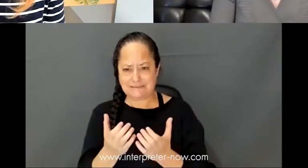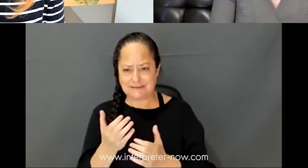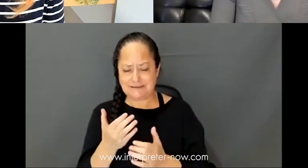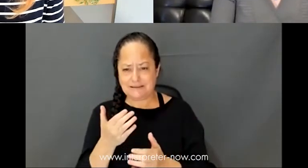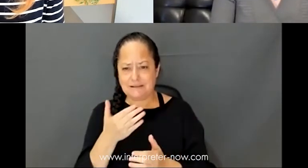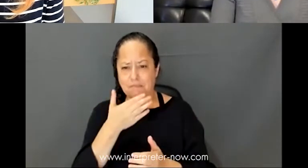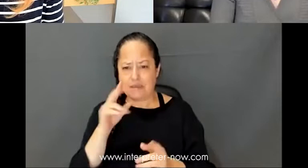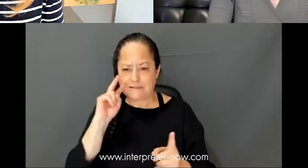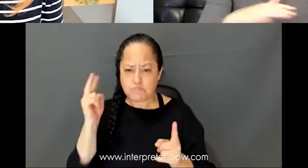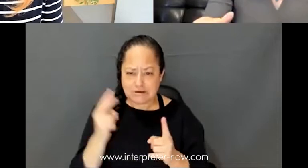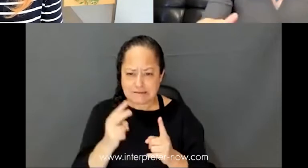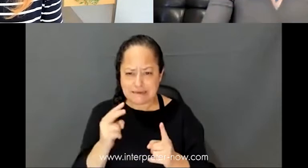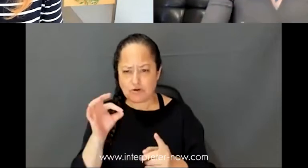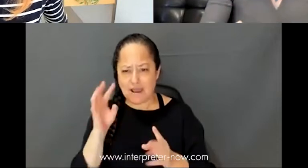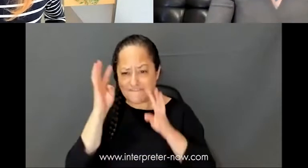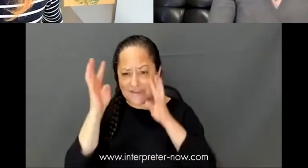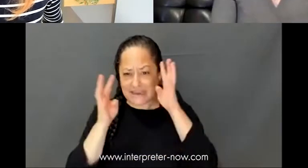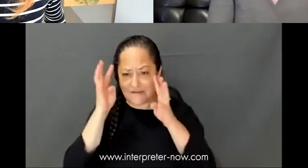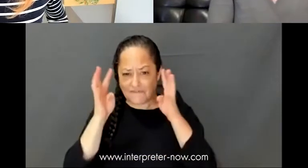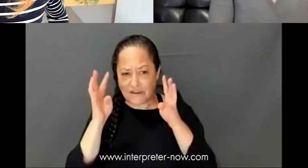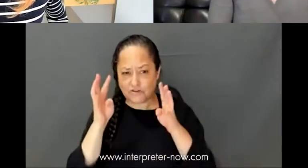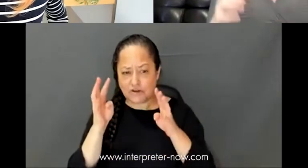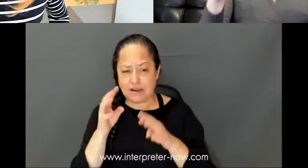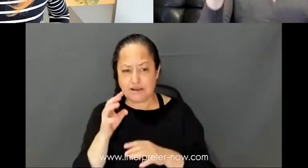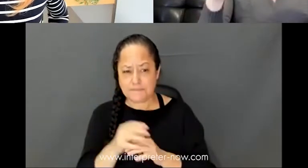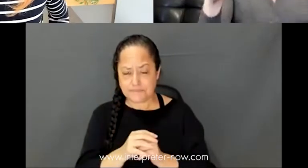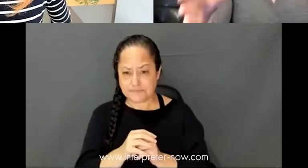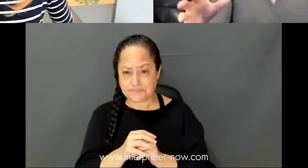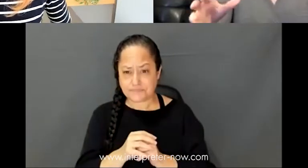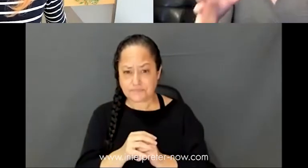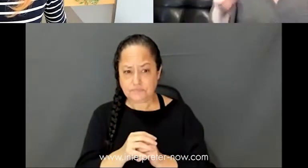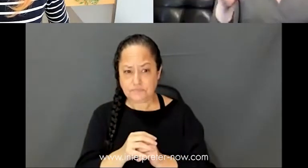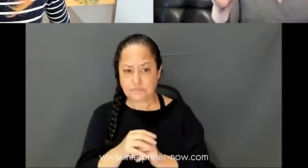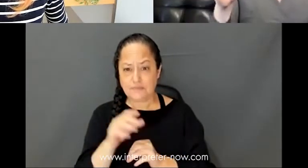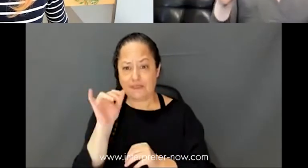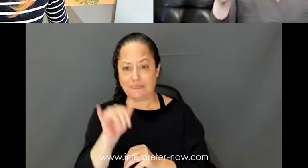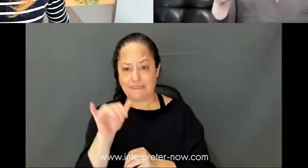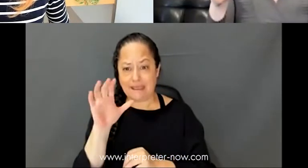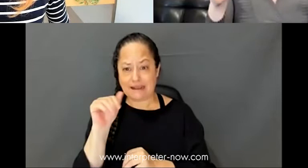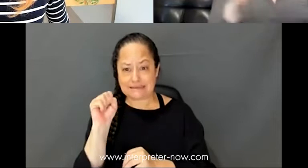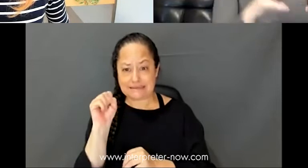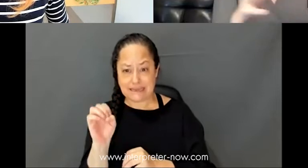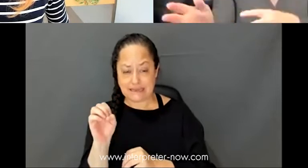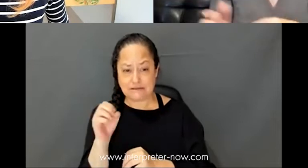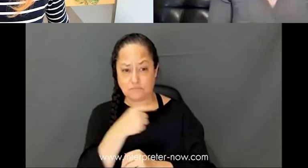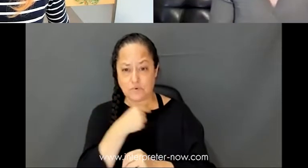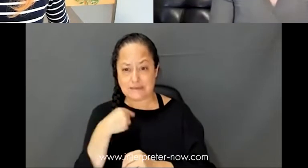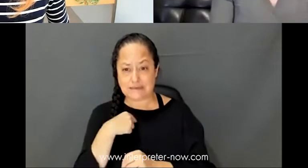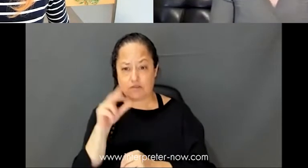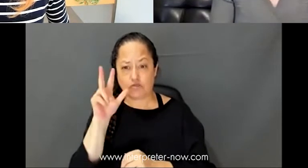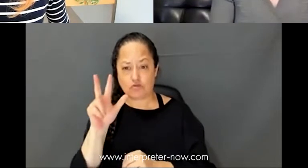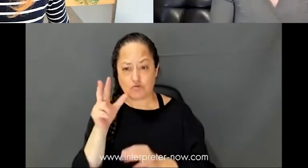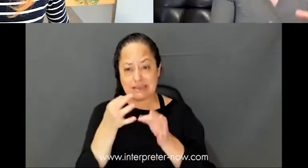of innovation. So is flat hierarchies. So in this case, though, we did 3